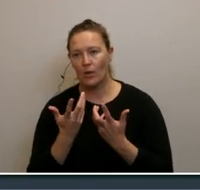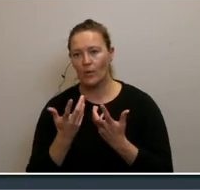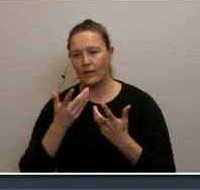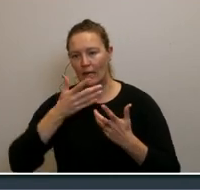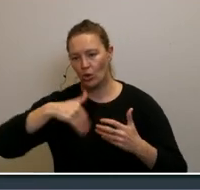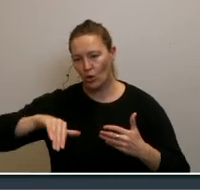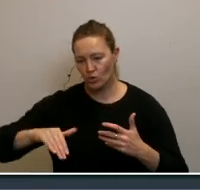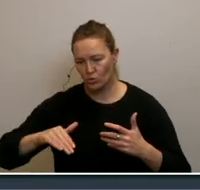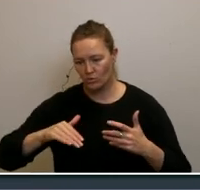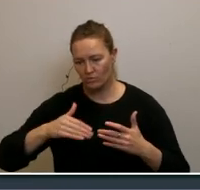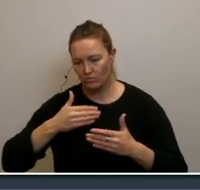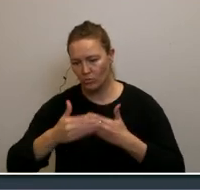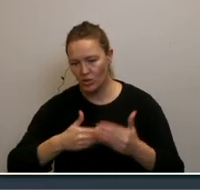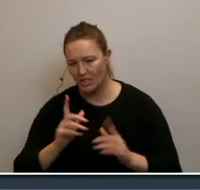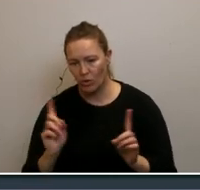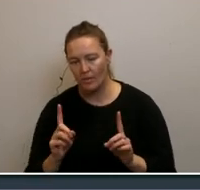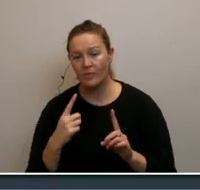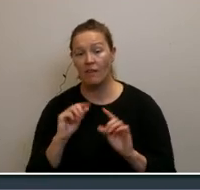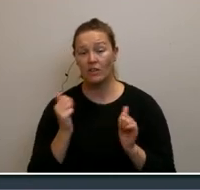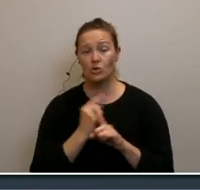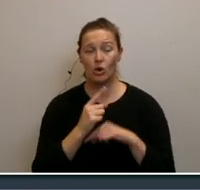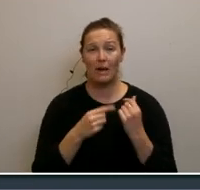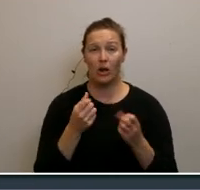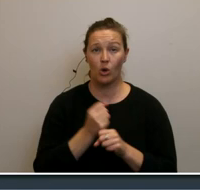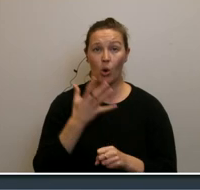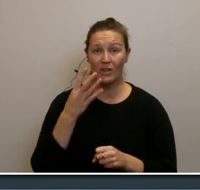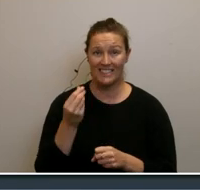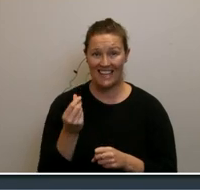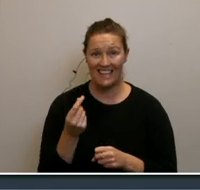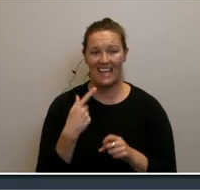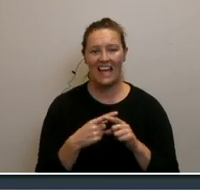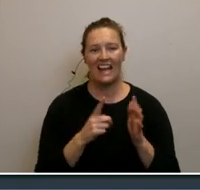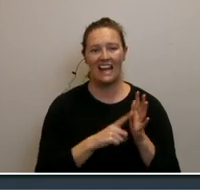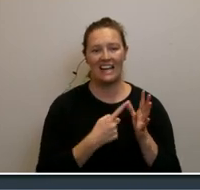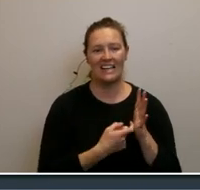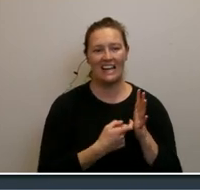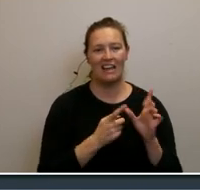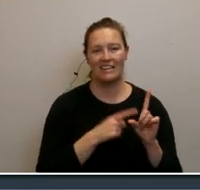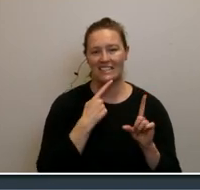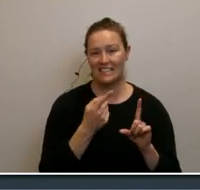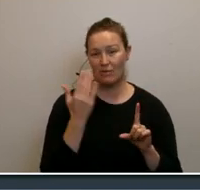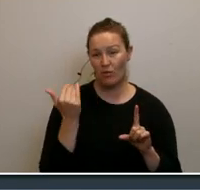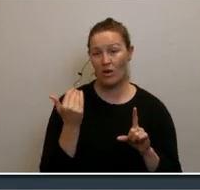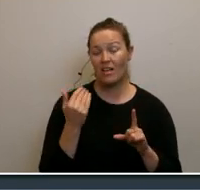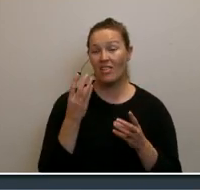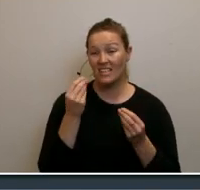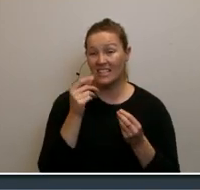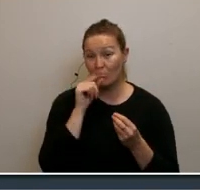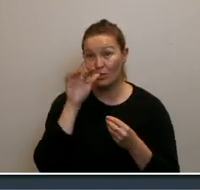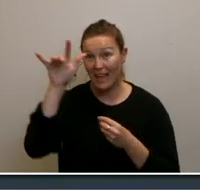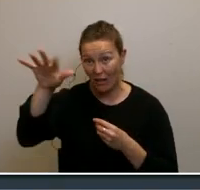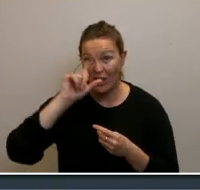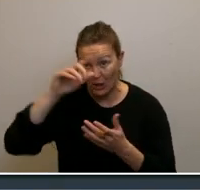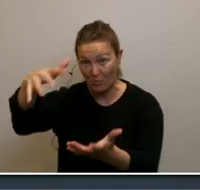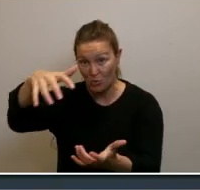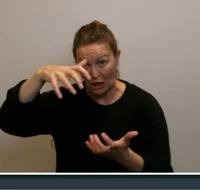moved. We've talked about golden sand, but obviously, as Larry's quite keen to tell you earlier, there is other sand potentially out there that could be brought